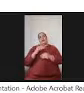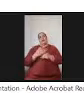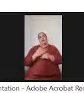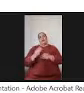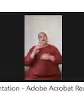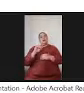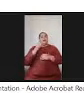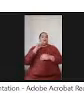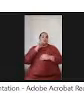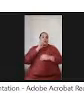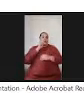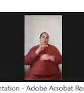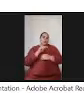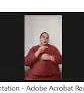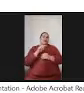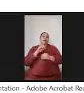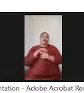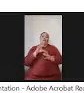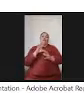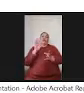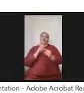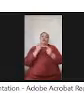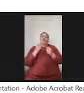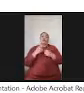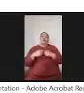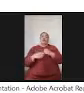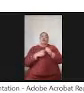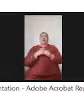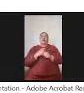quarter. Of our total budget for the year of